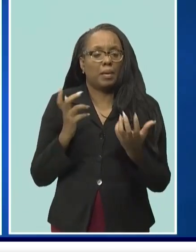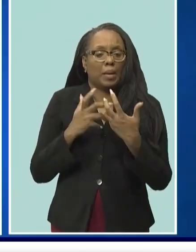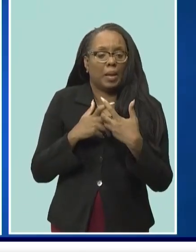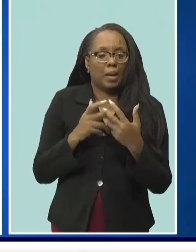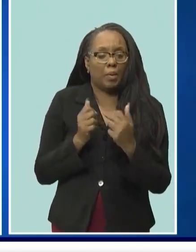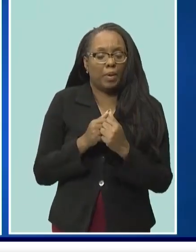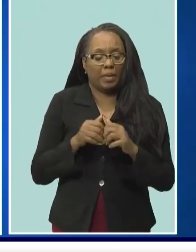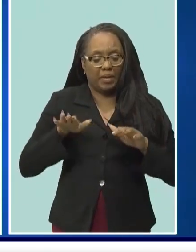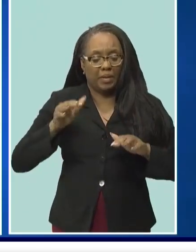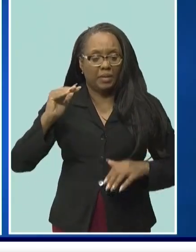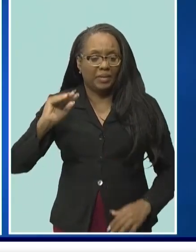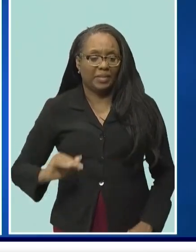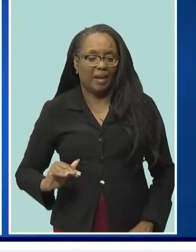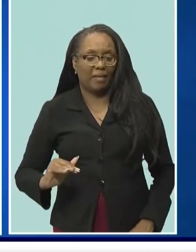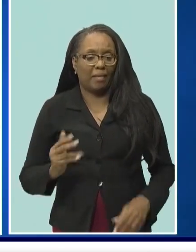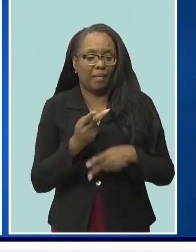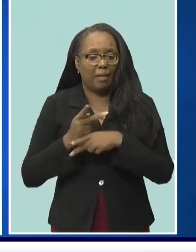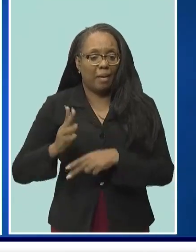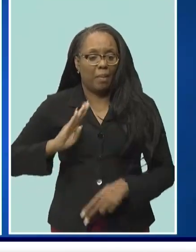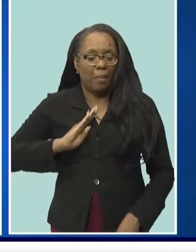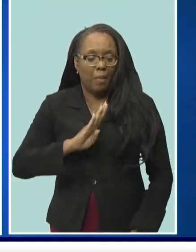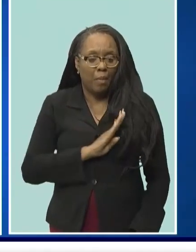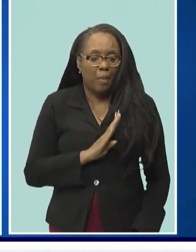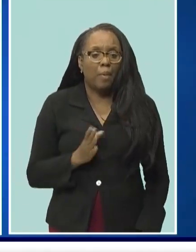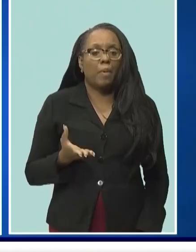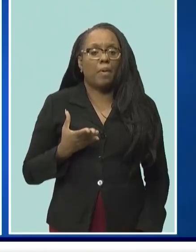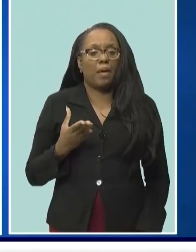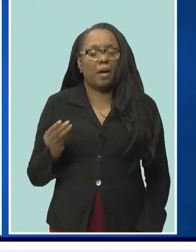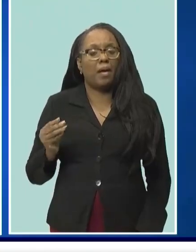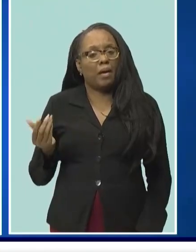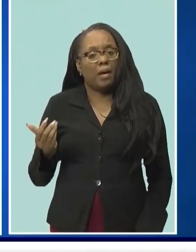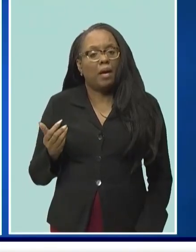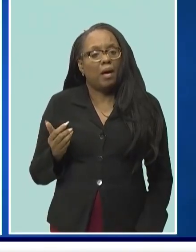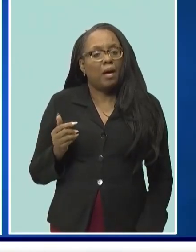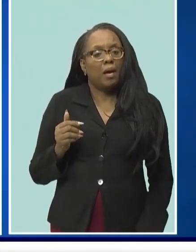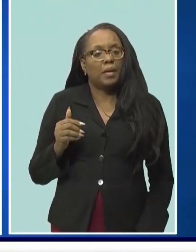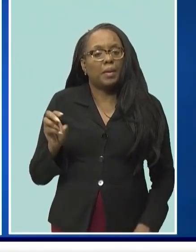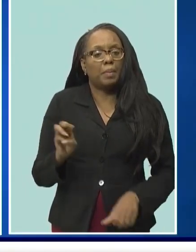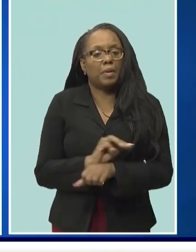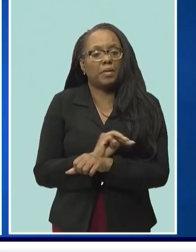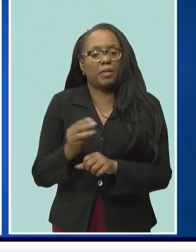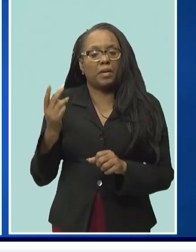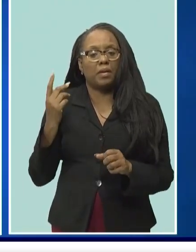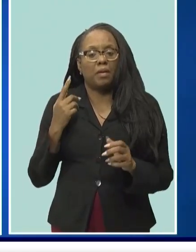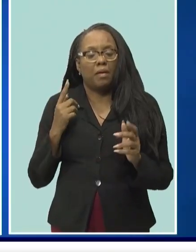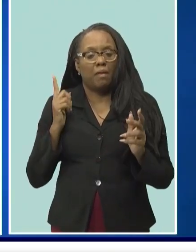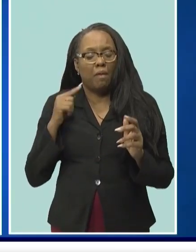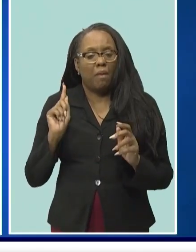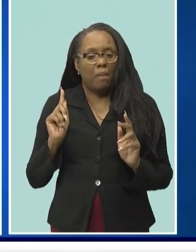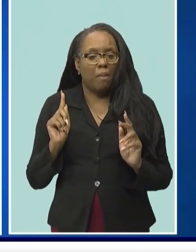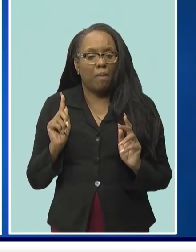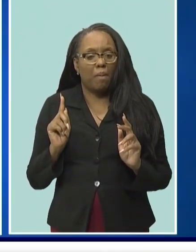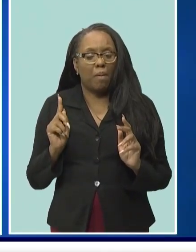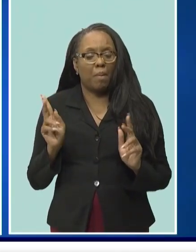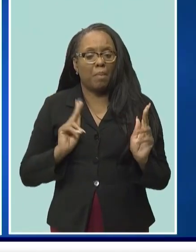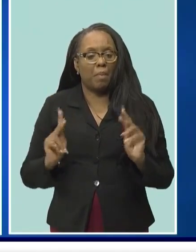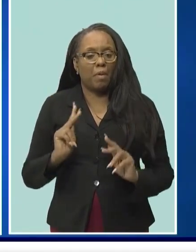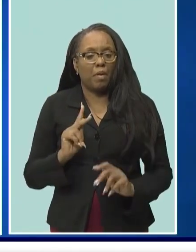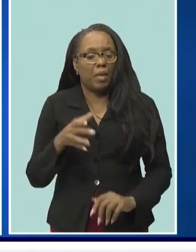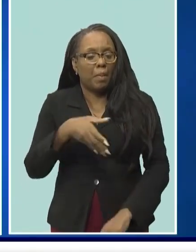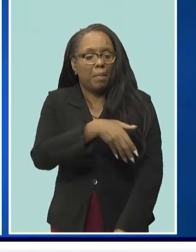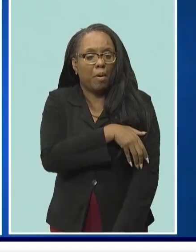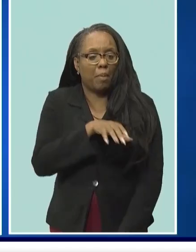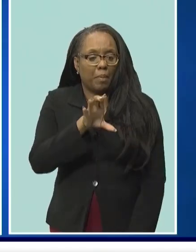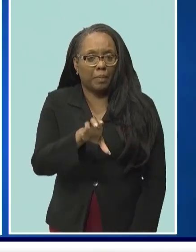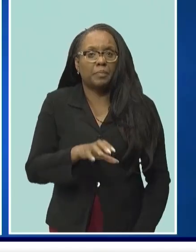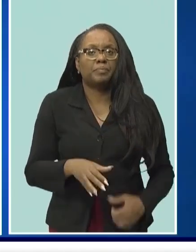Motley revealed two pieces of legislation. The new Child Protection Bill and the Child Justice Bill are coming soon. These